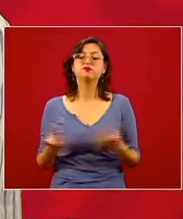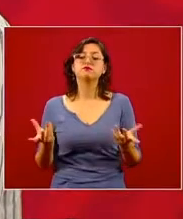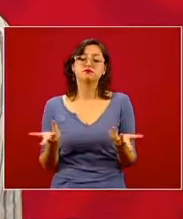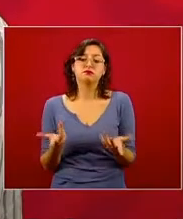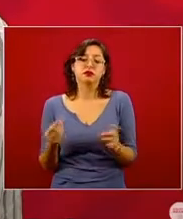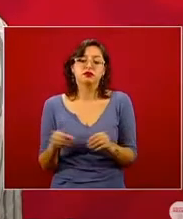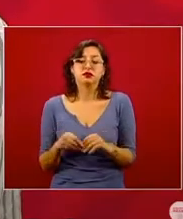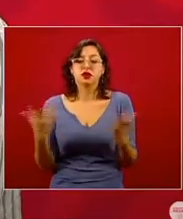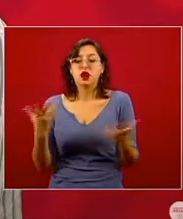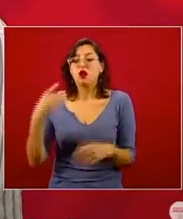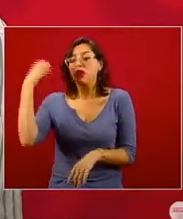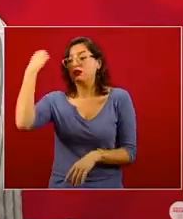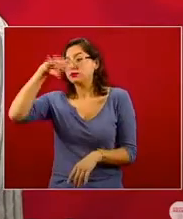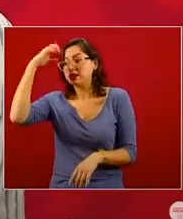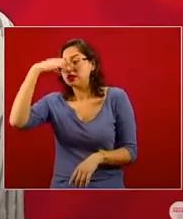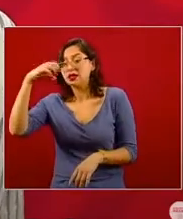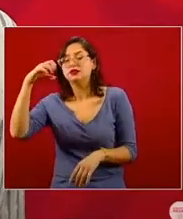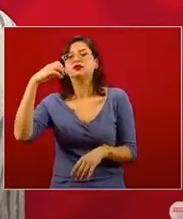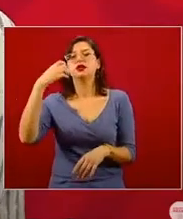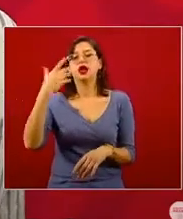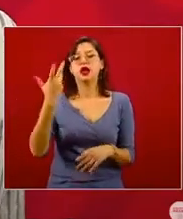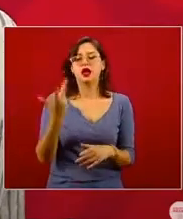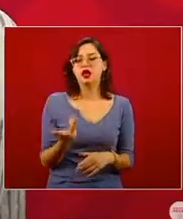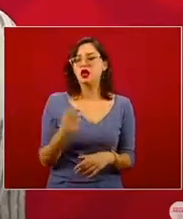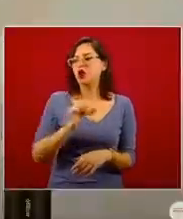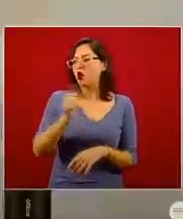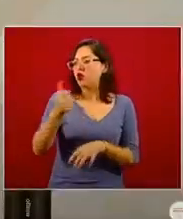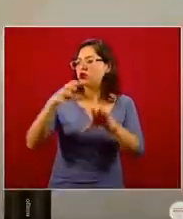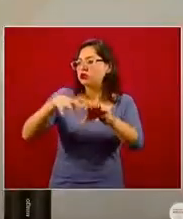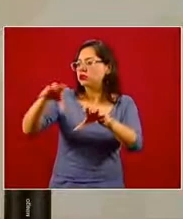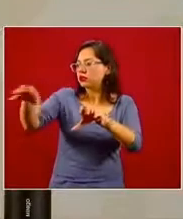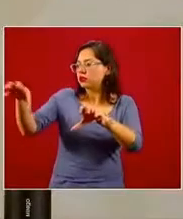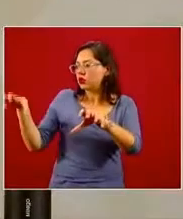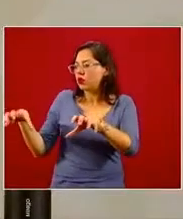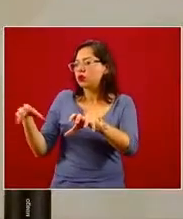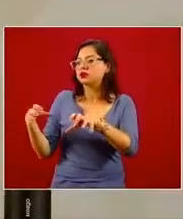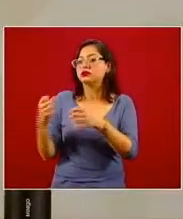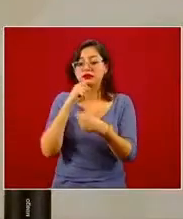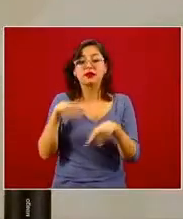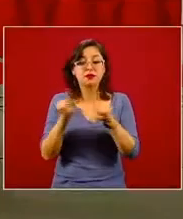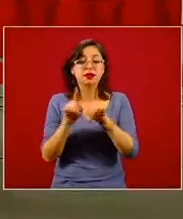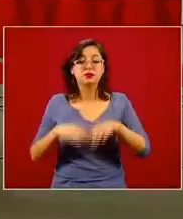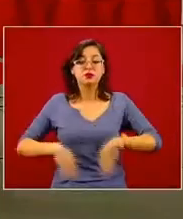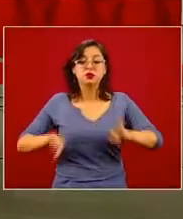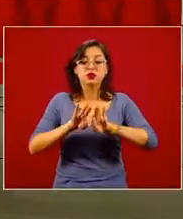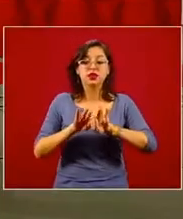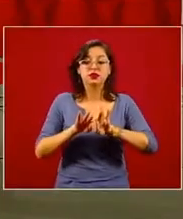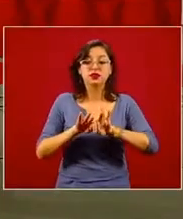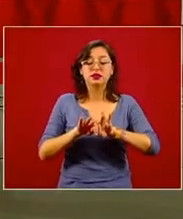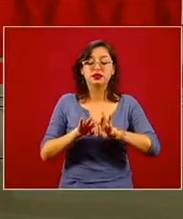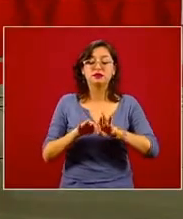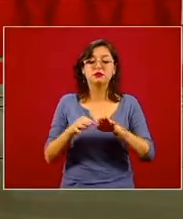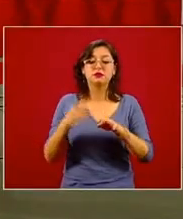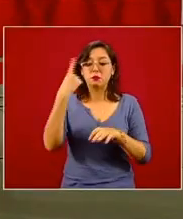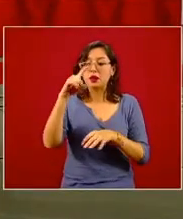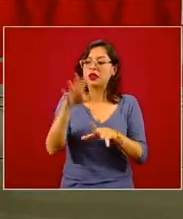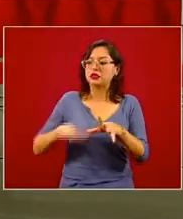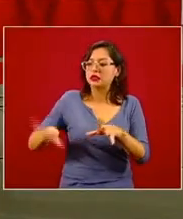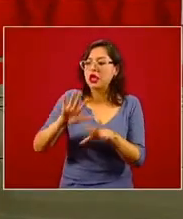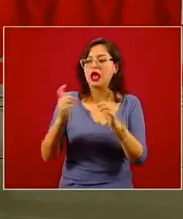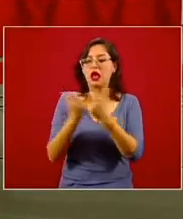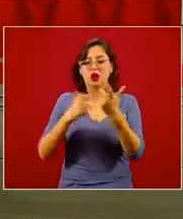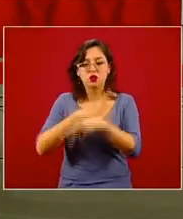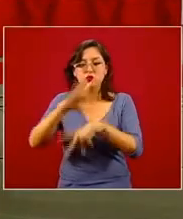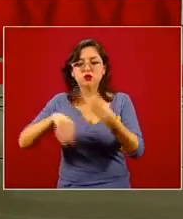this epidemic has to be based on technical and health decisions. And of course, the legal attributions for